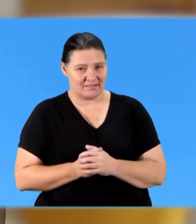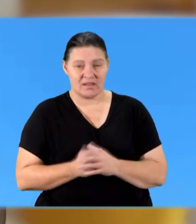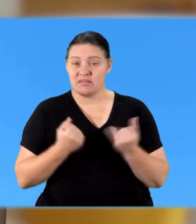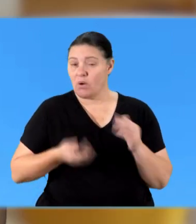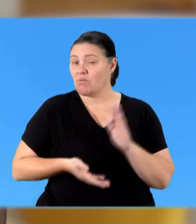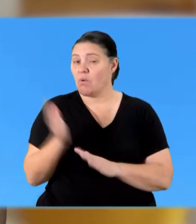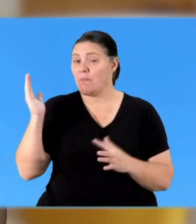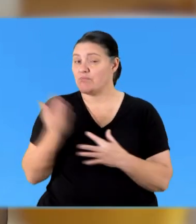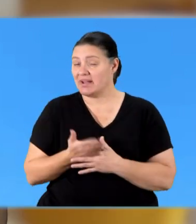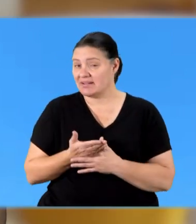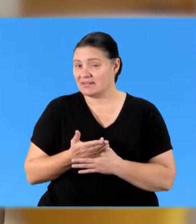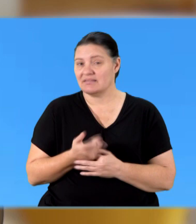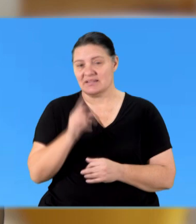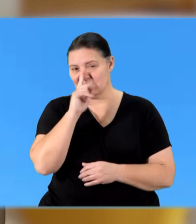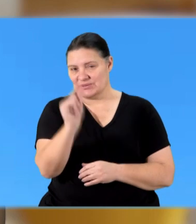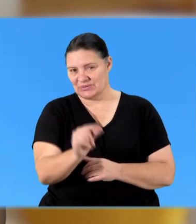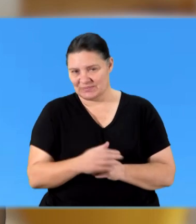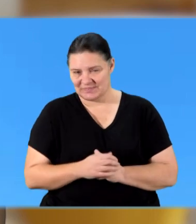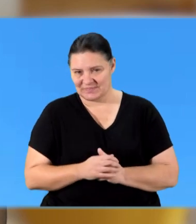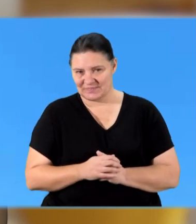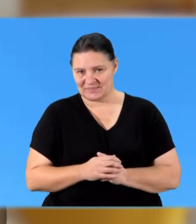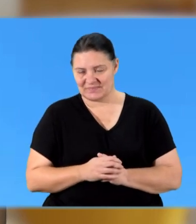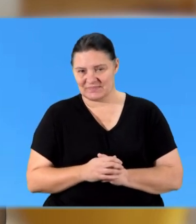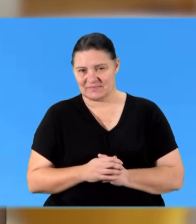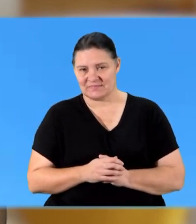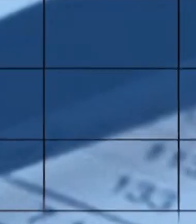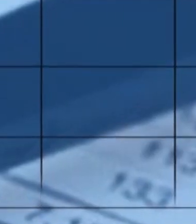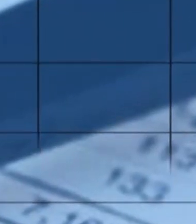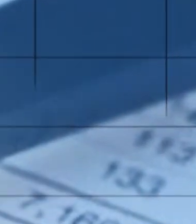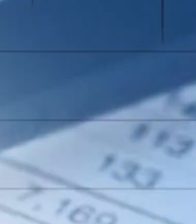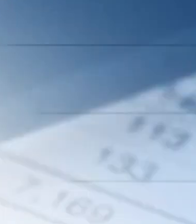Dear learners, we will go for an ad break, and I'll see you shortly.